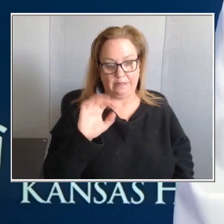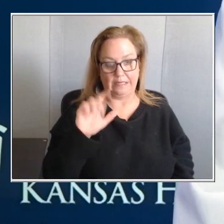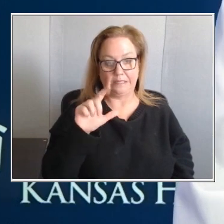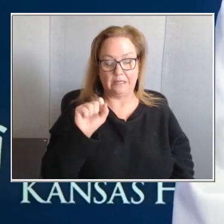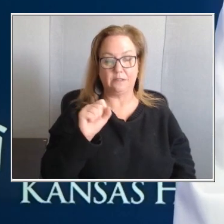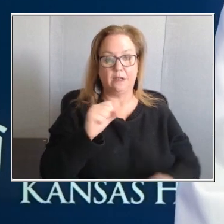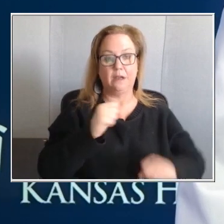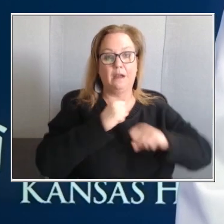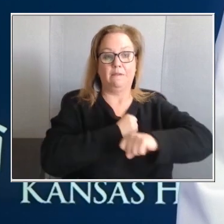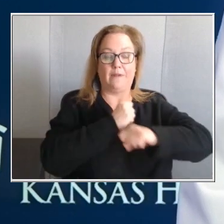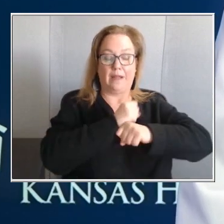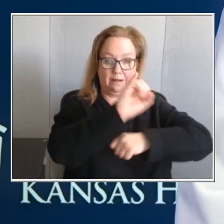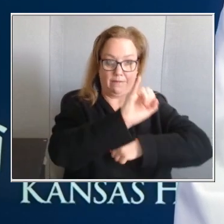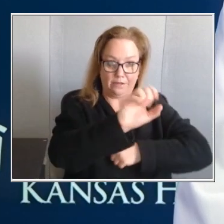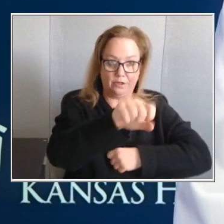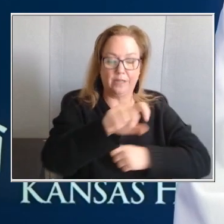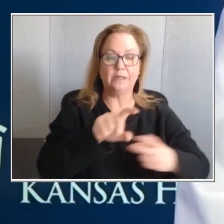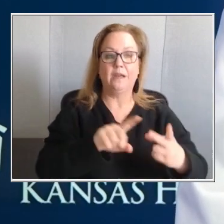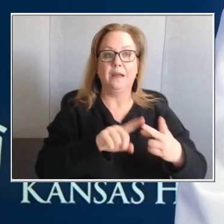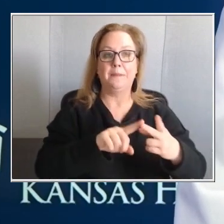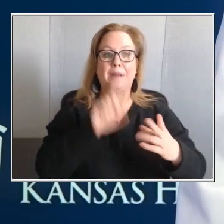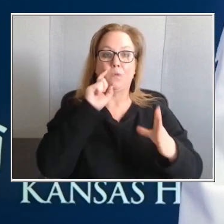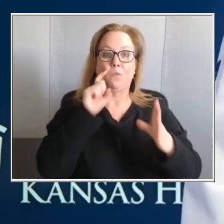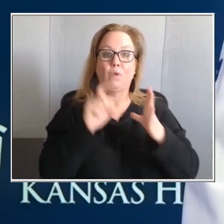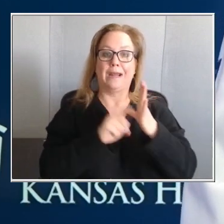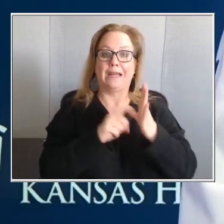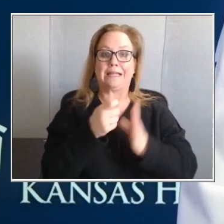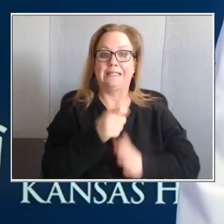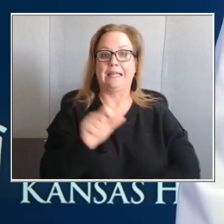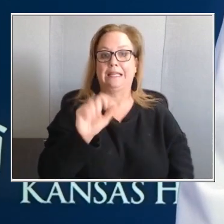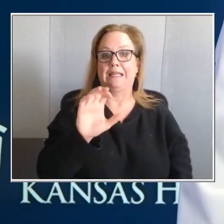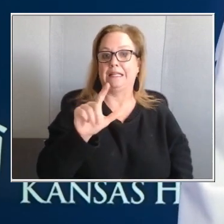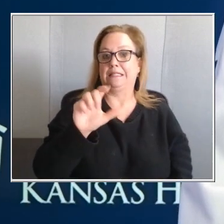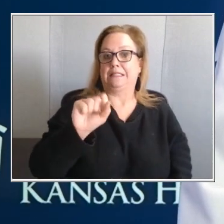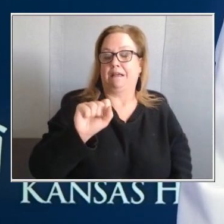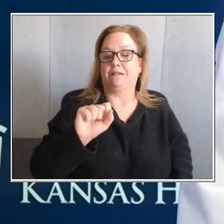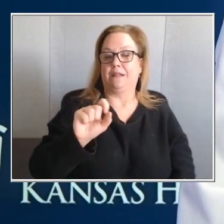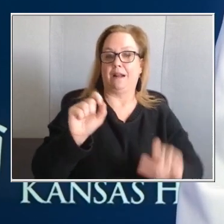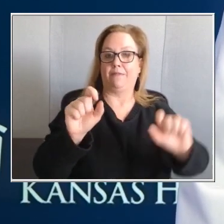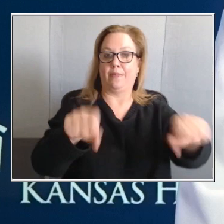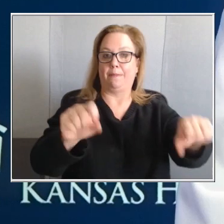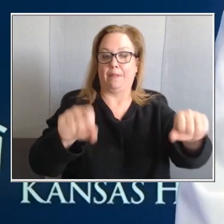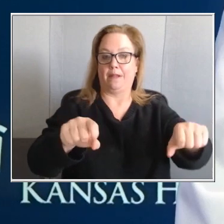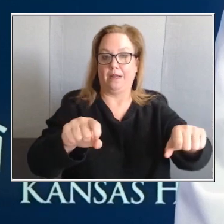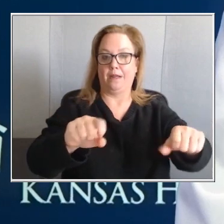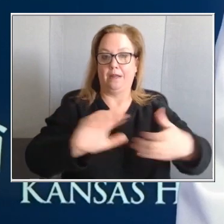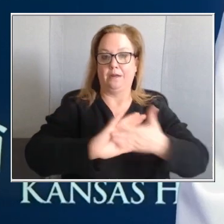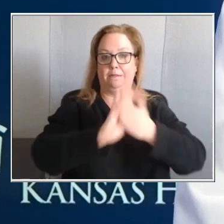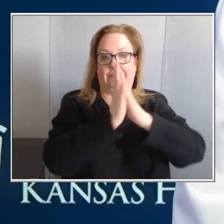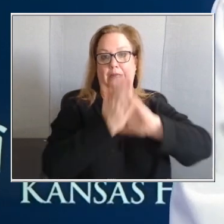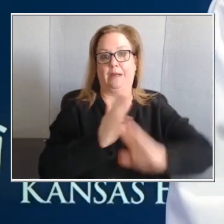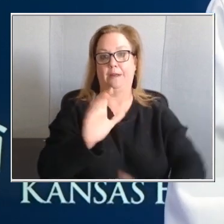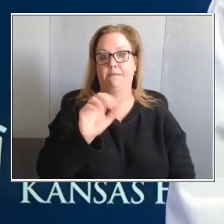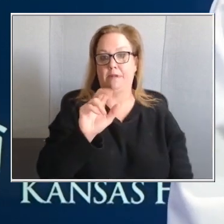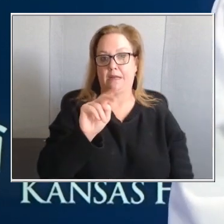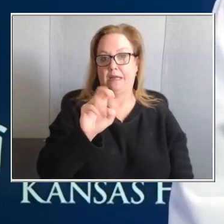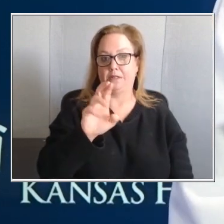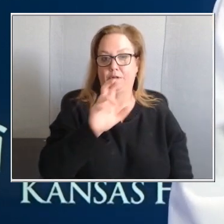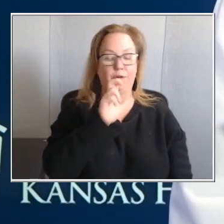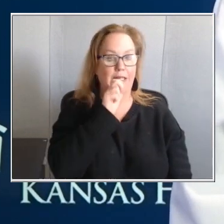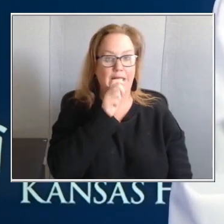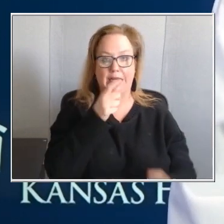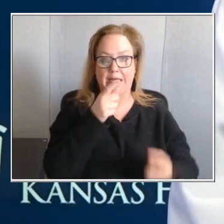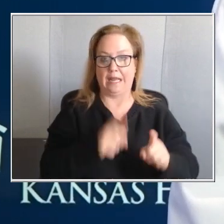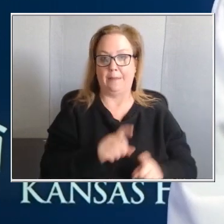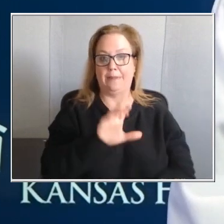infection, but also recognize and destroy any cells that have the ability to turn into a cancer. And that didn't happen in Katie's